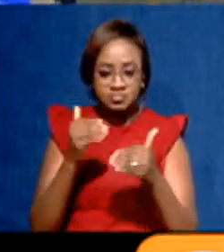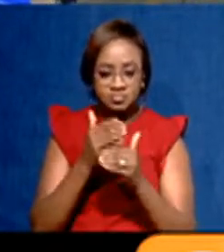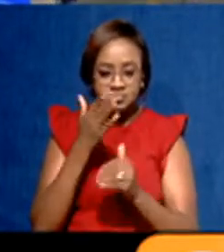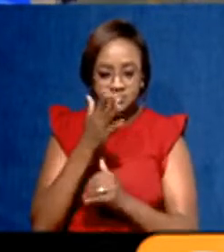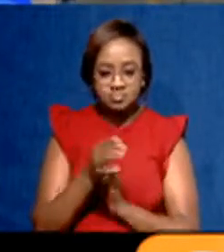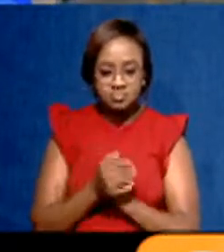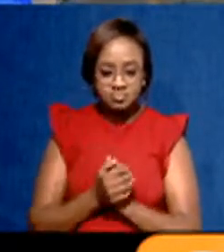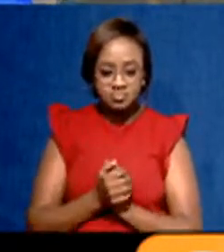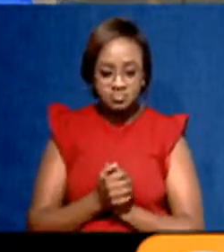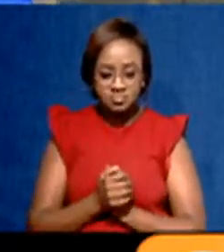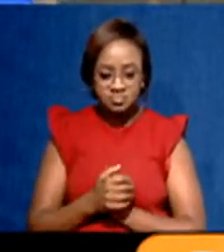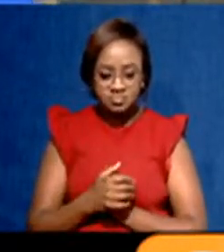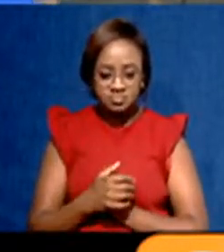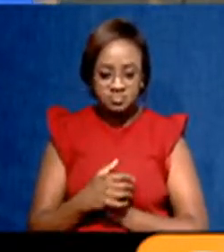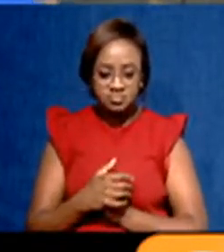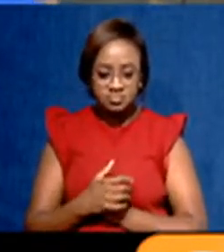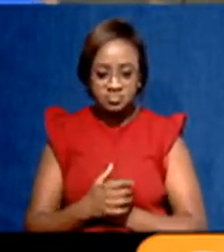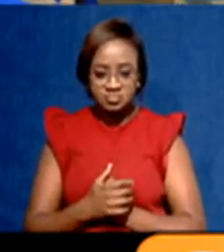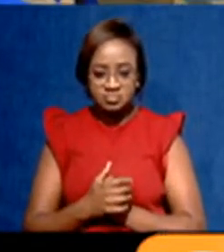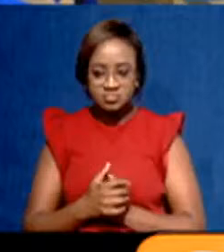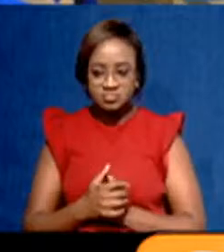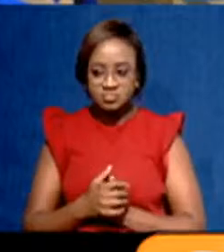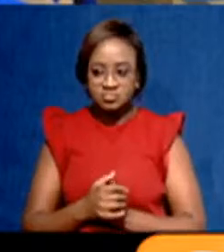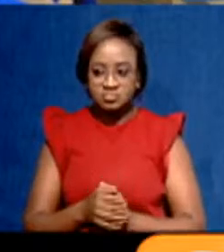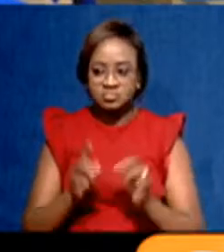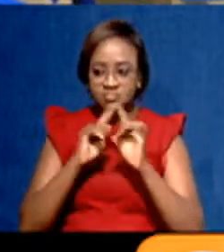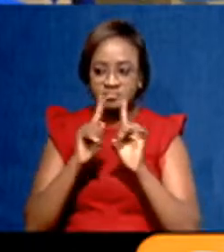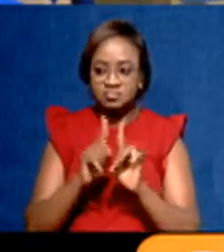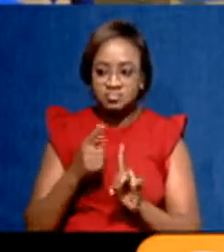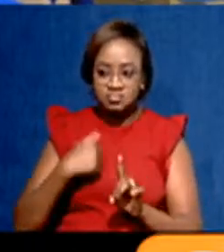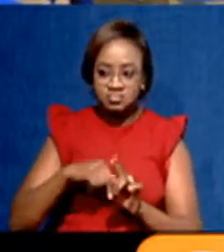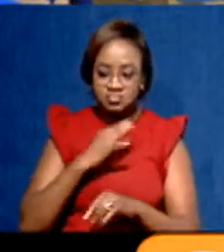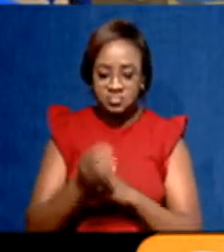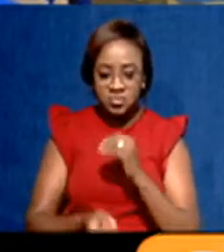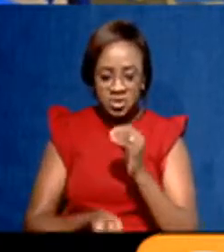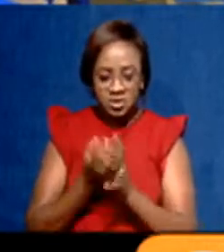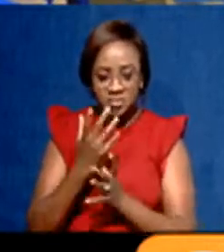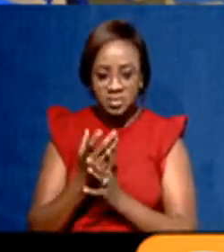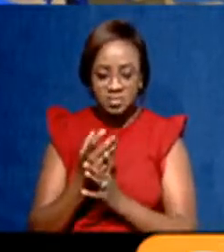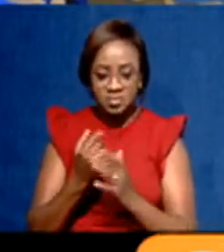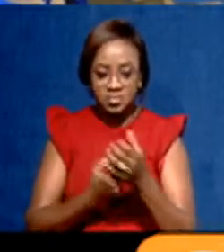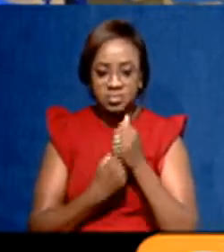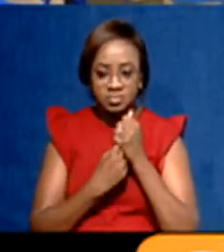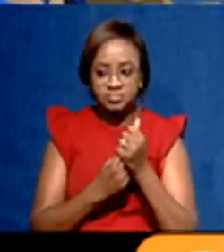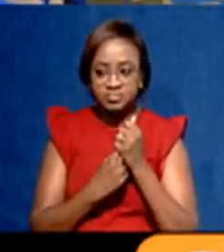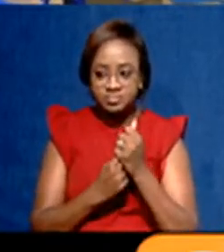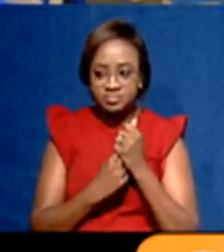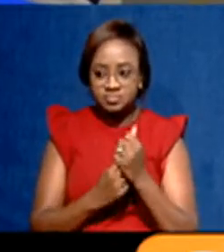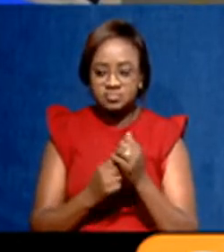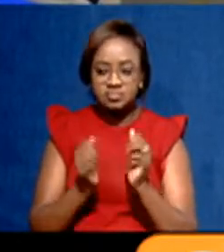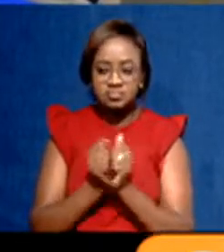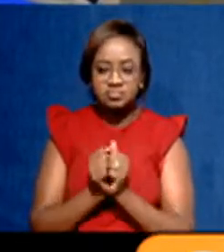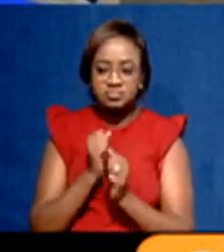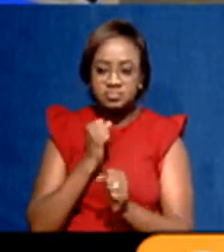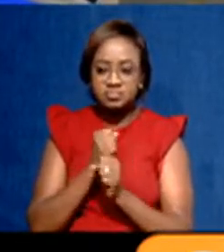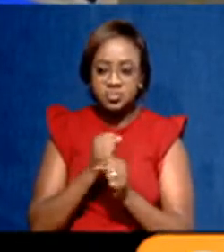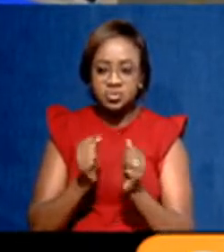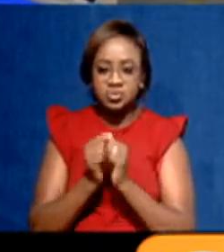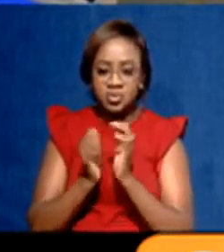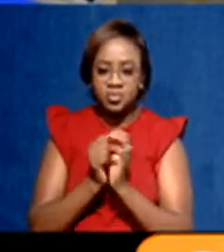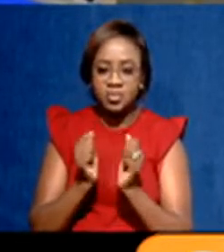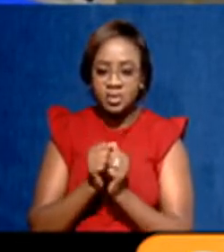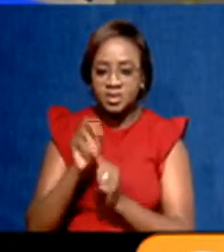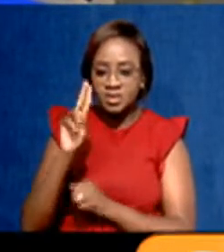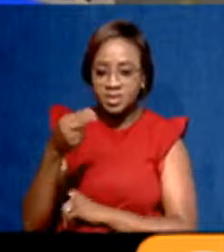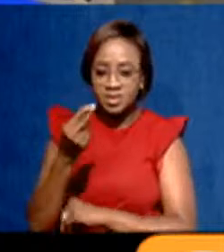called Nyakianga. Apart from that, also, we came up with a partnership with NHIF, where we